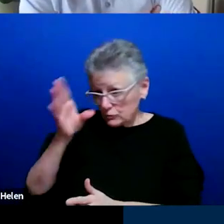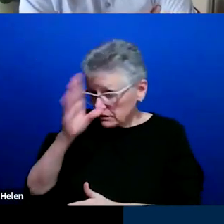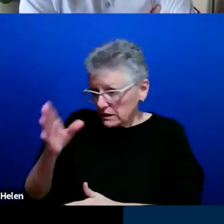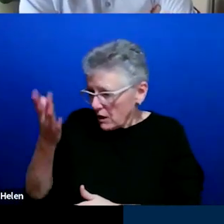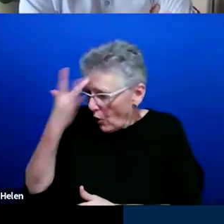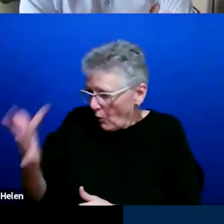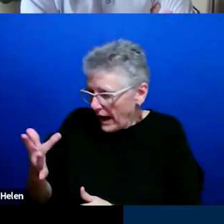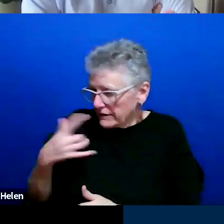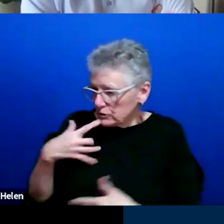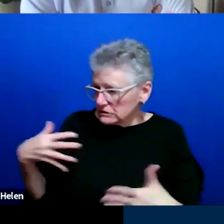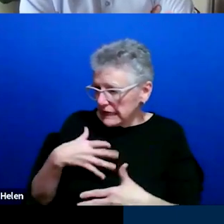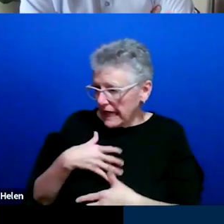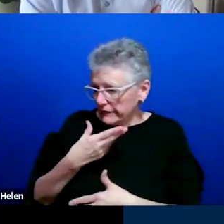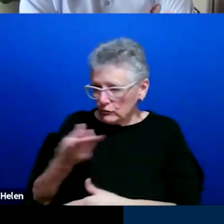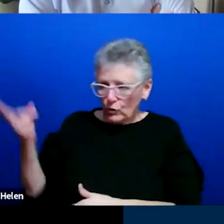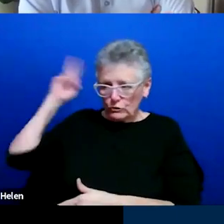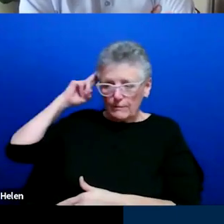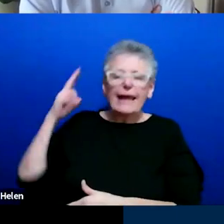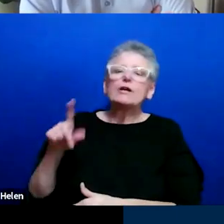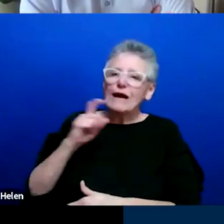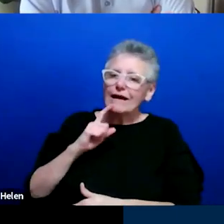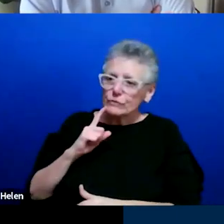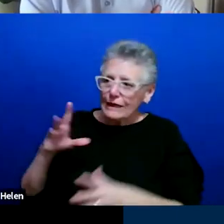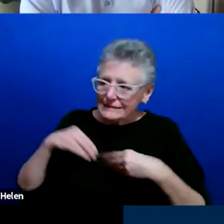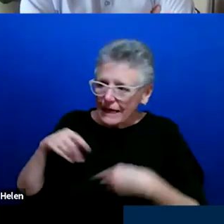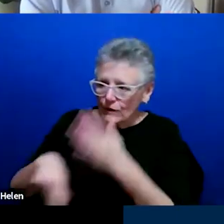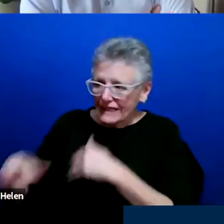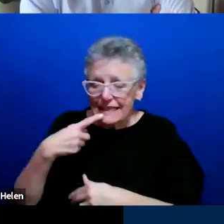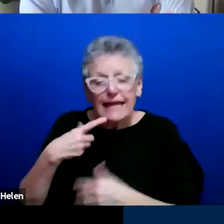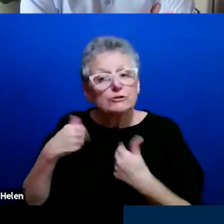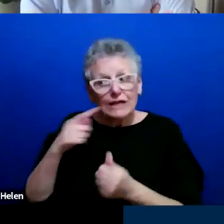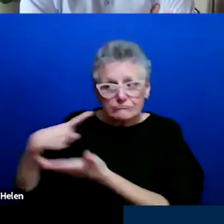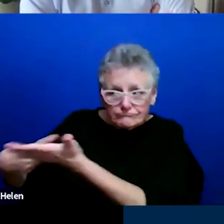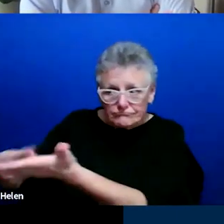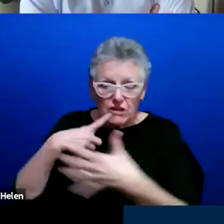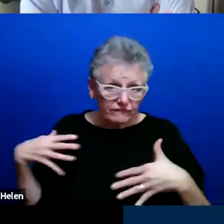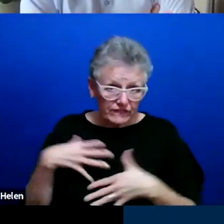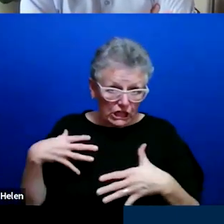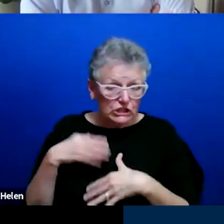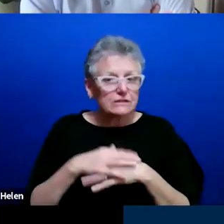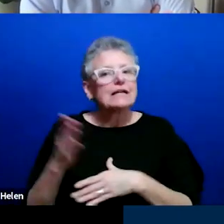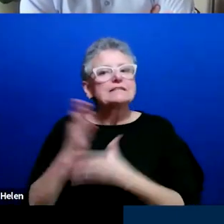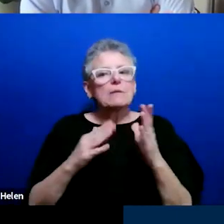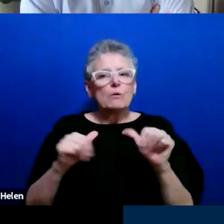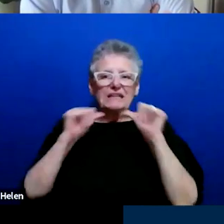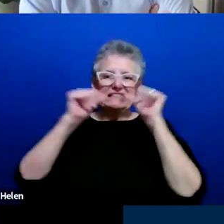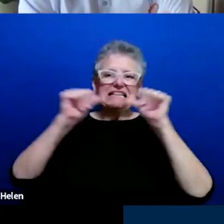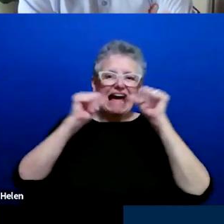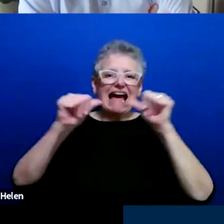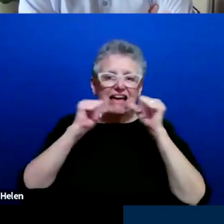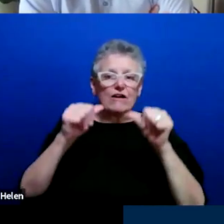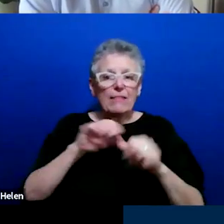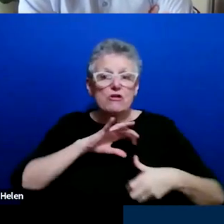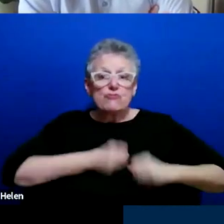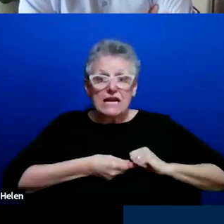reservations? You have to meet them where they are and try to address their fears. some of it's going to be denial and the grief